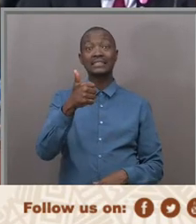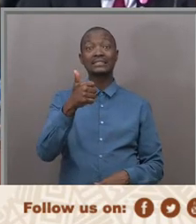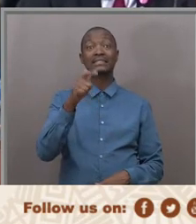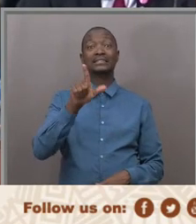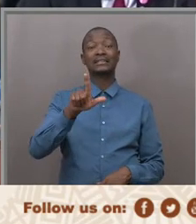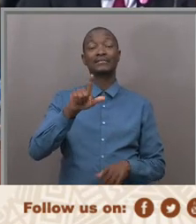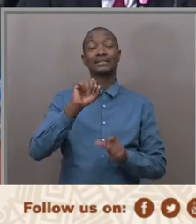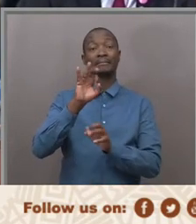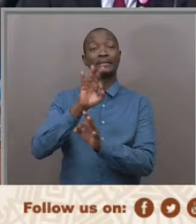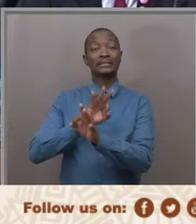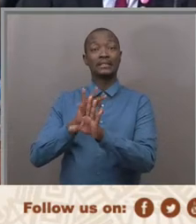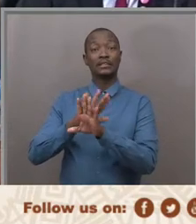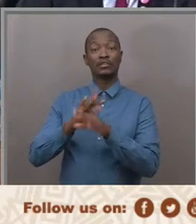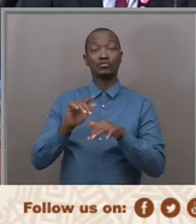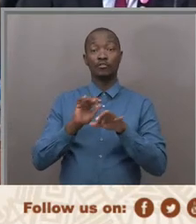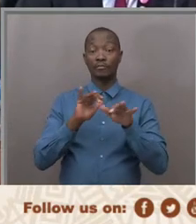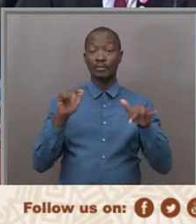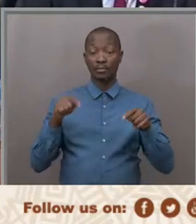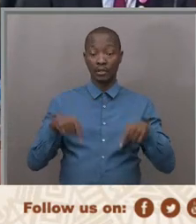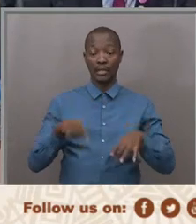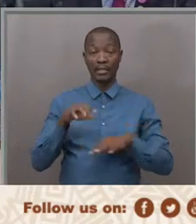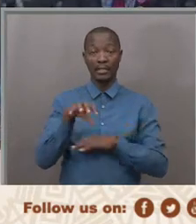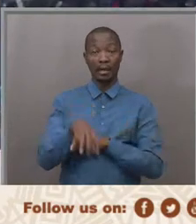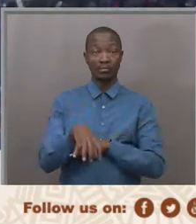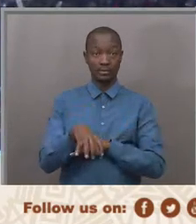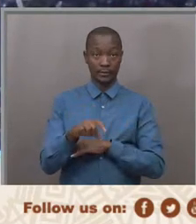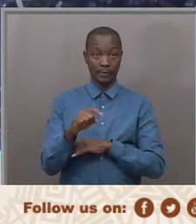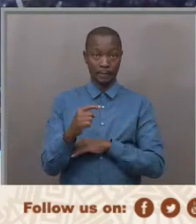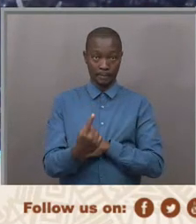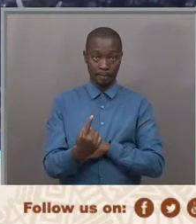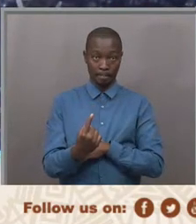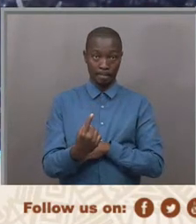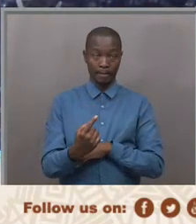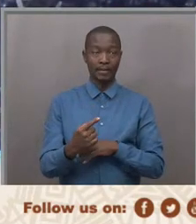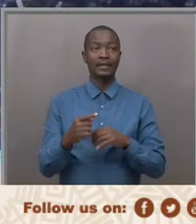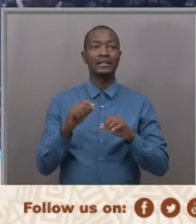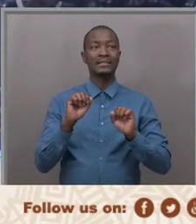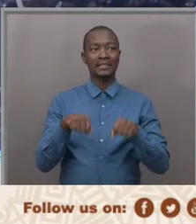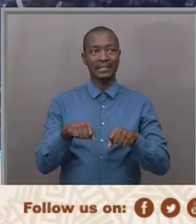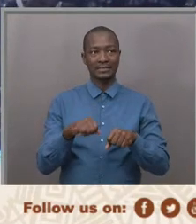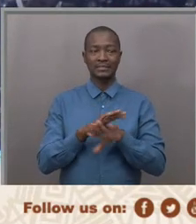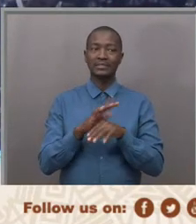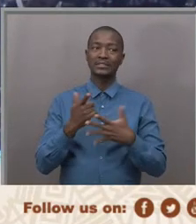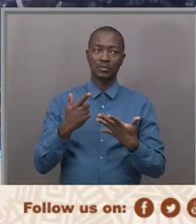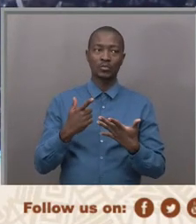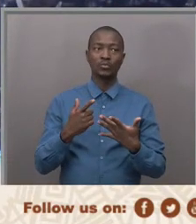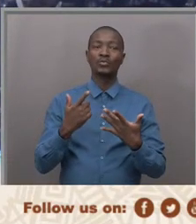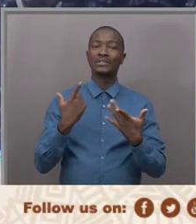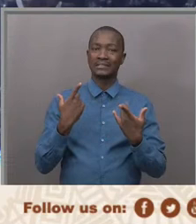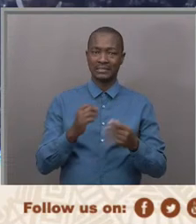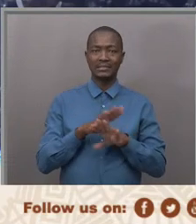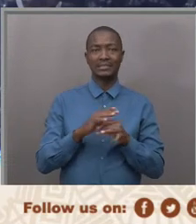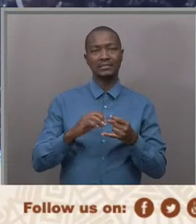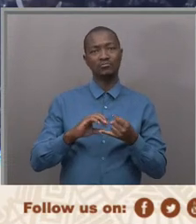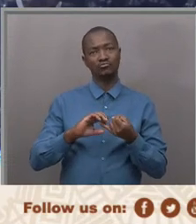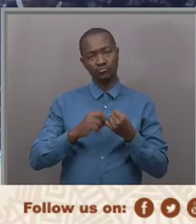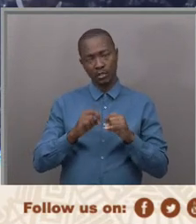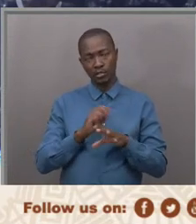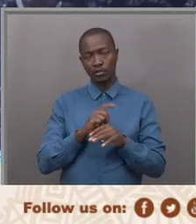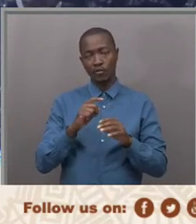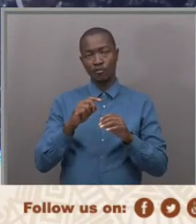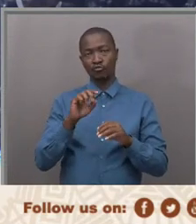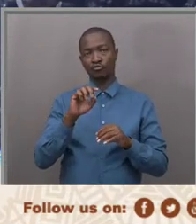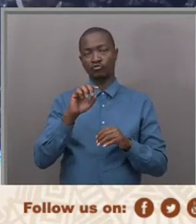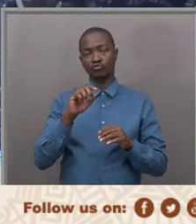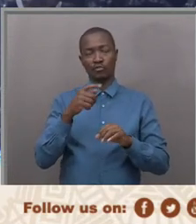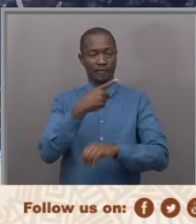67% of the population of our province. We indeed intend to vaccinate 10.4 million people in Gauteng